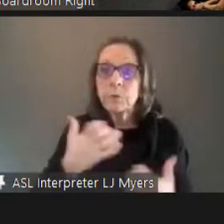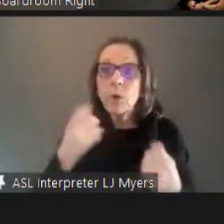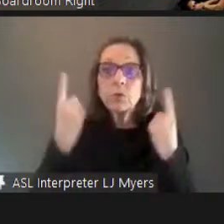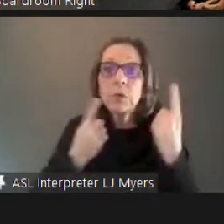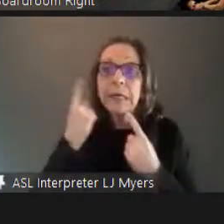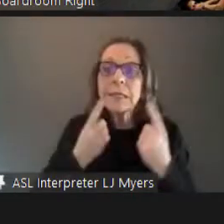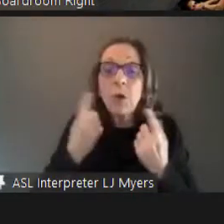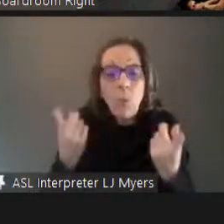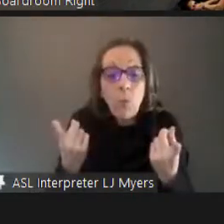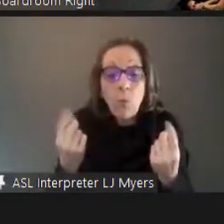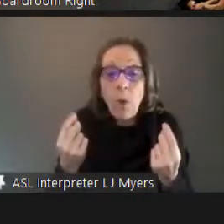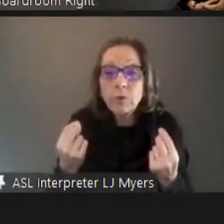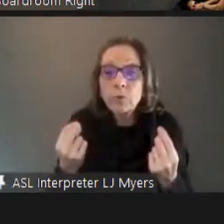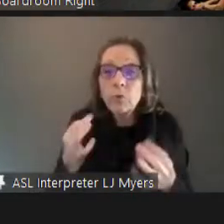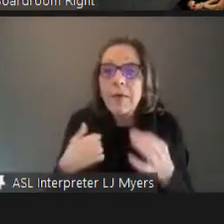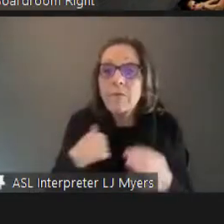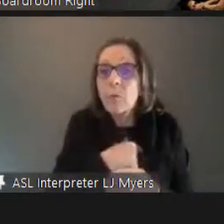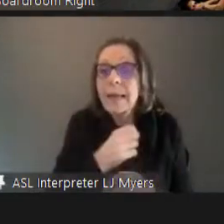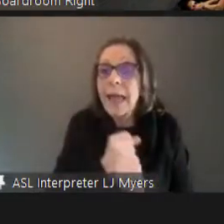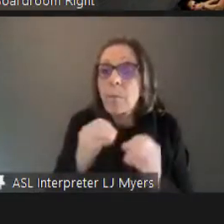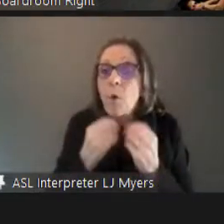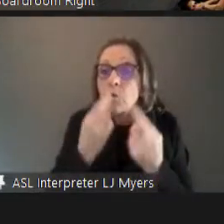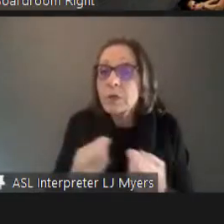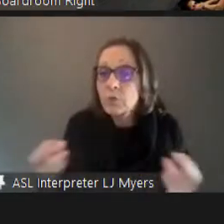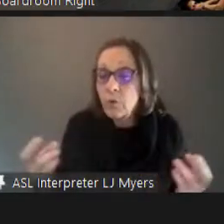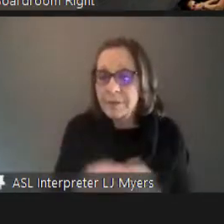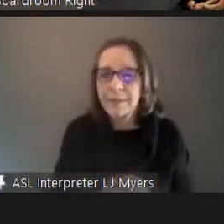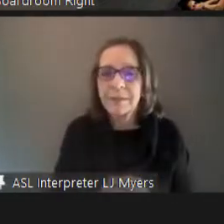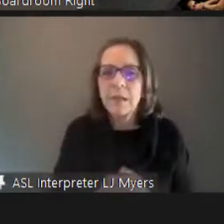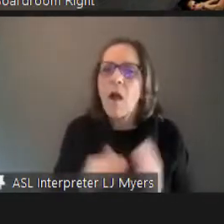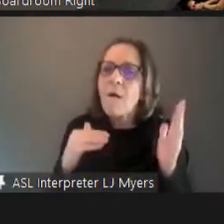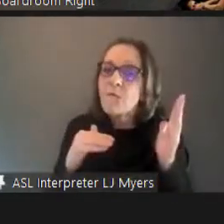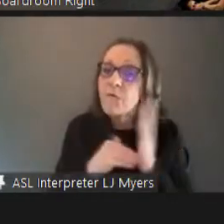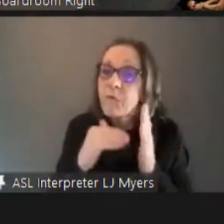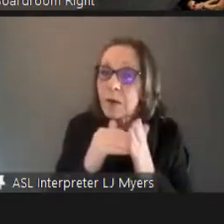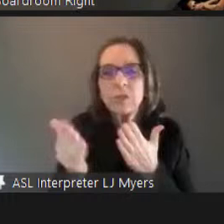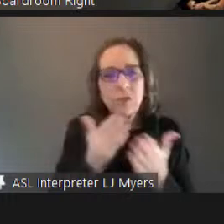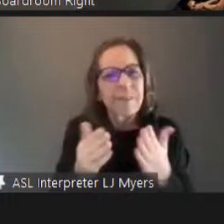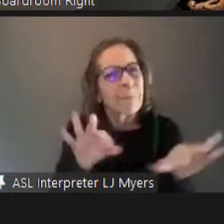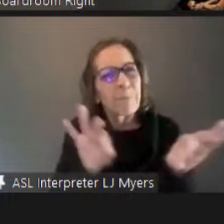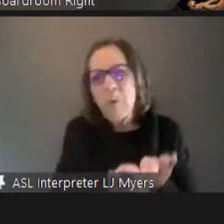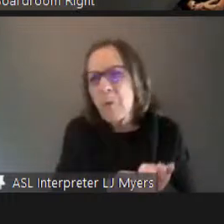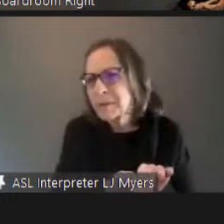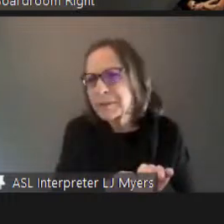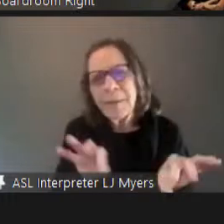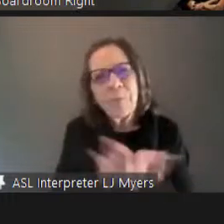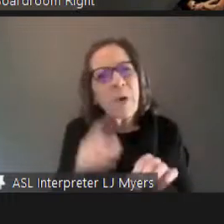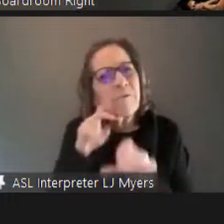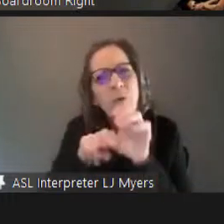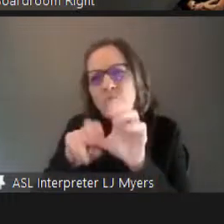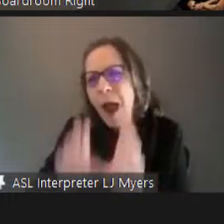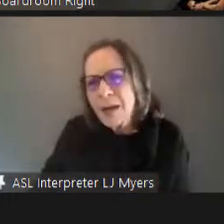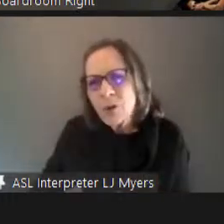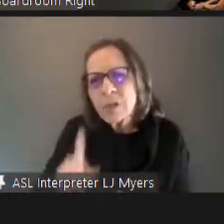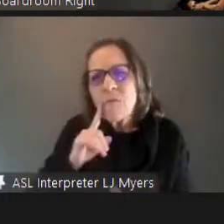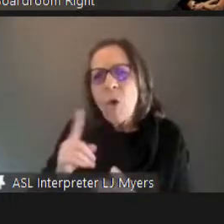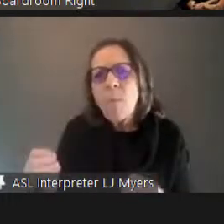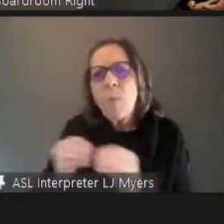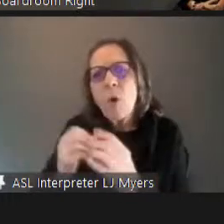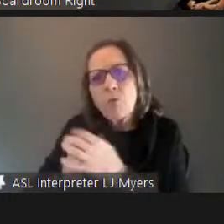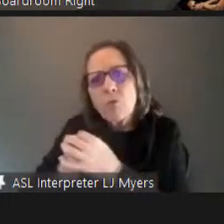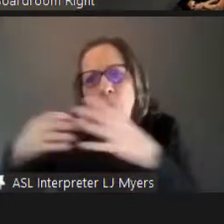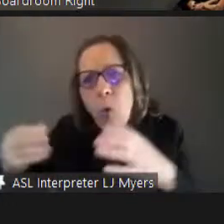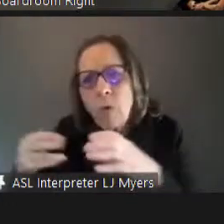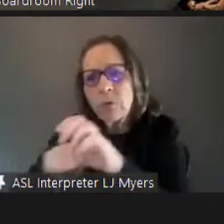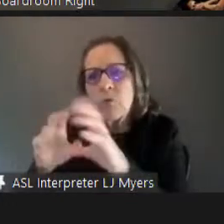if those resources were increased. Frequent service is important. It's important to ridership growth, and it's important to the quality of